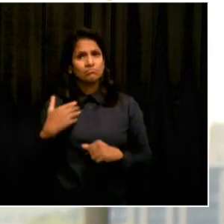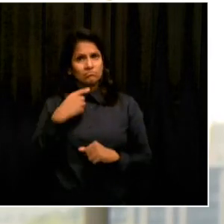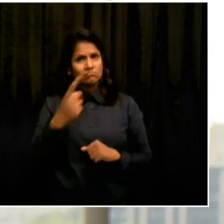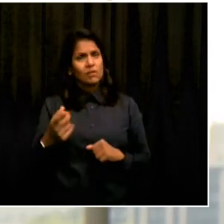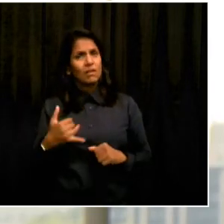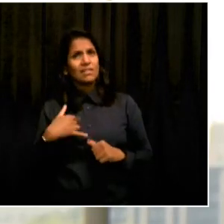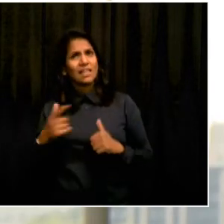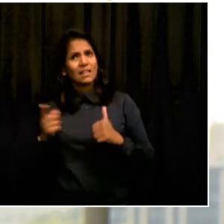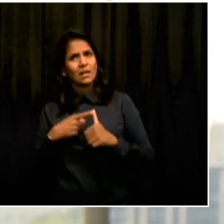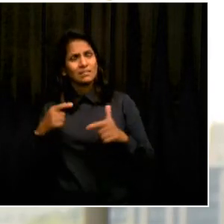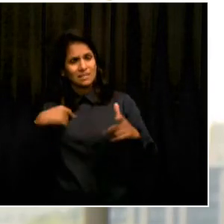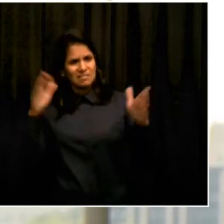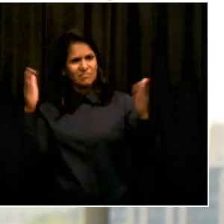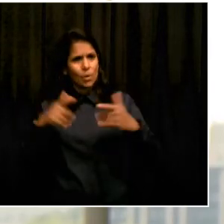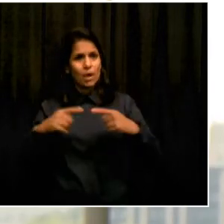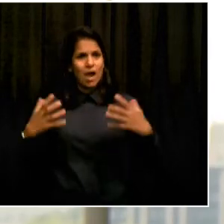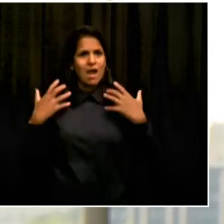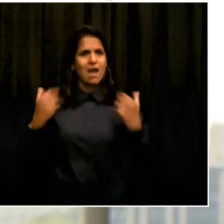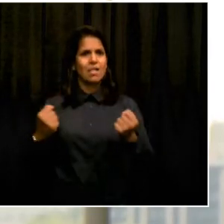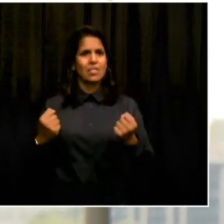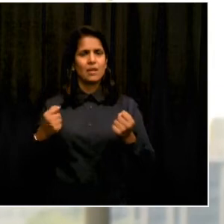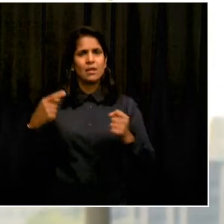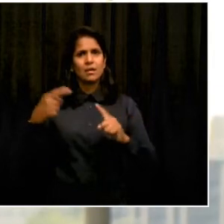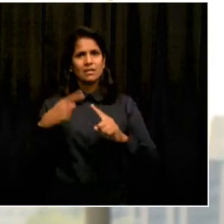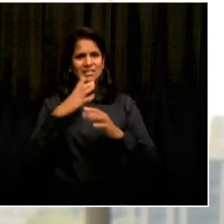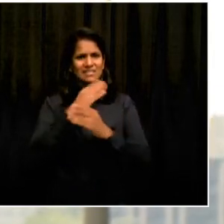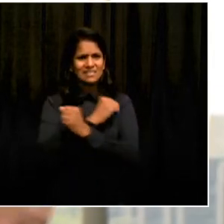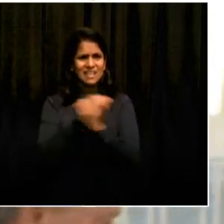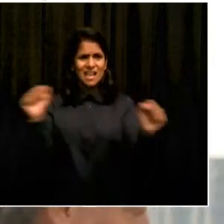to make it come alive. Thank you, everybody. On the Borough Park